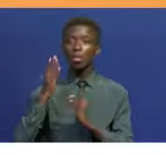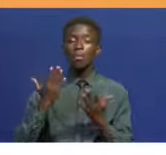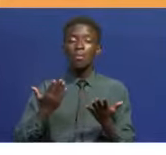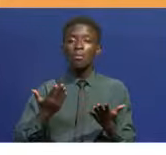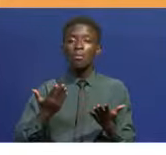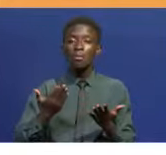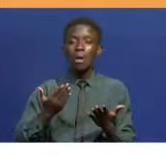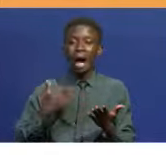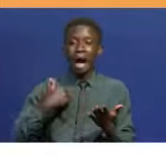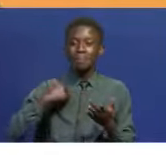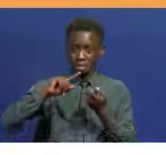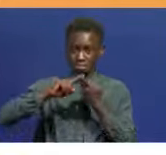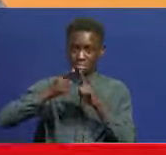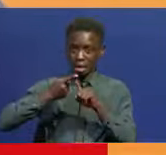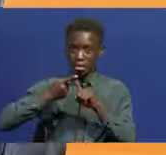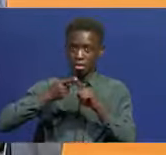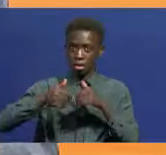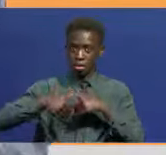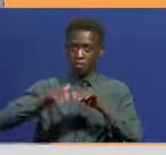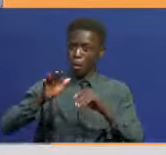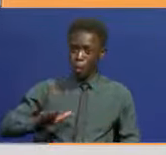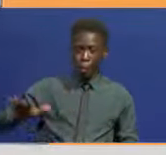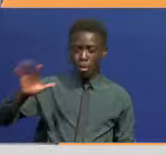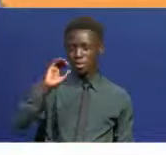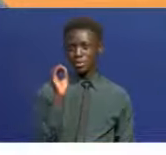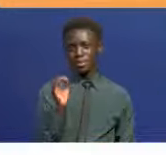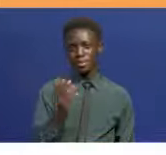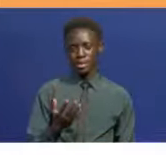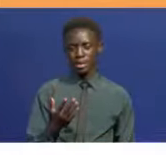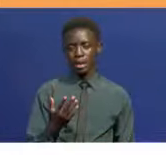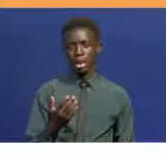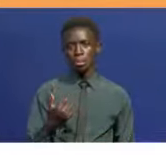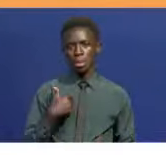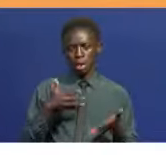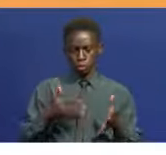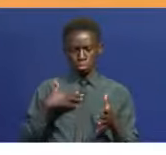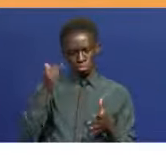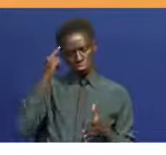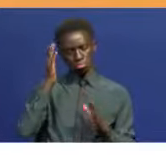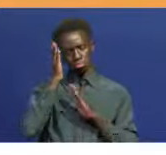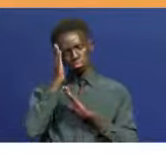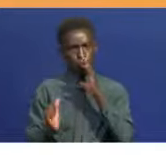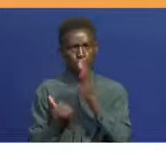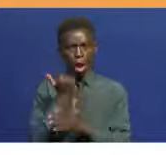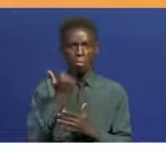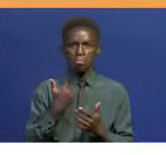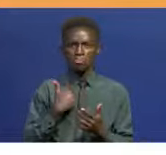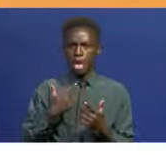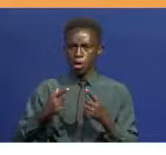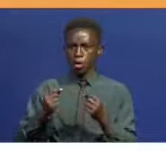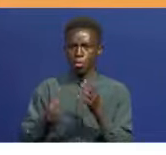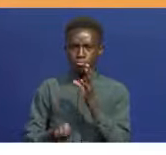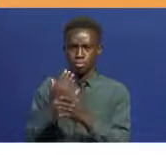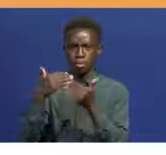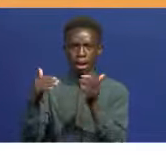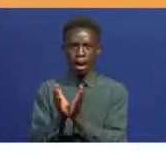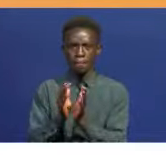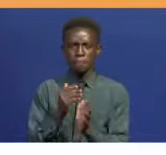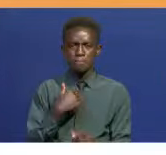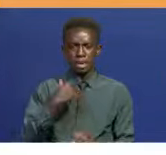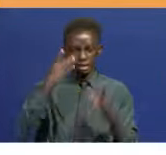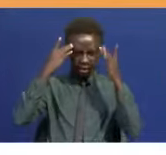I decide on how much I'll pay the guard, and I'll also decide on how much I'm going to charge. So there's a lot of